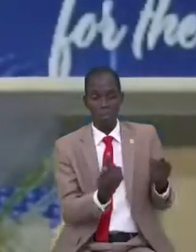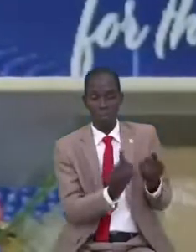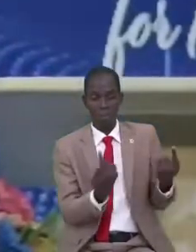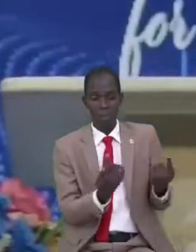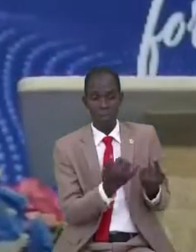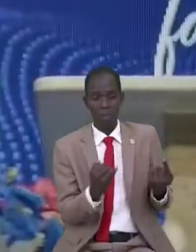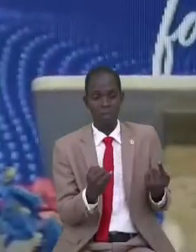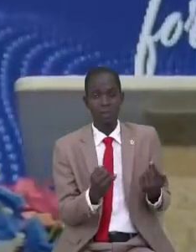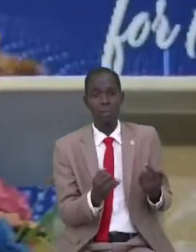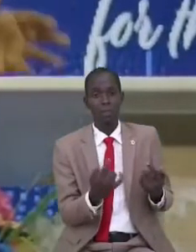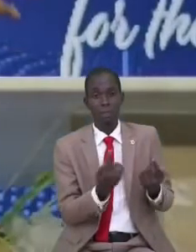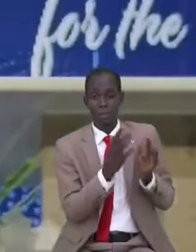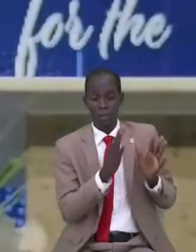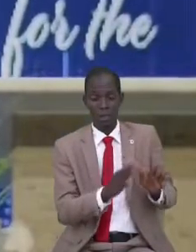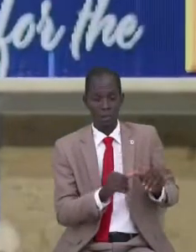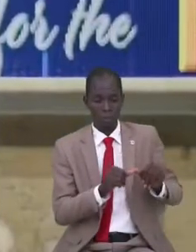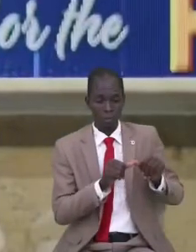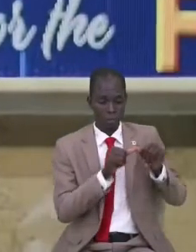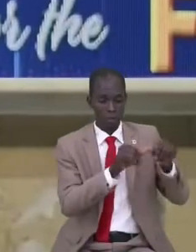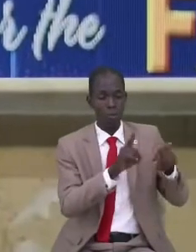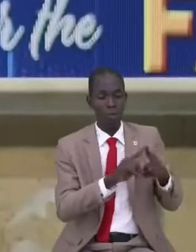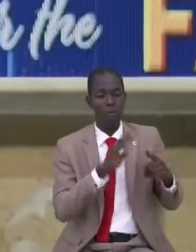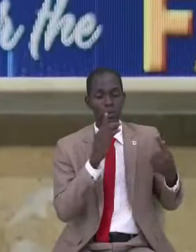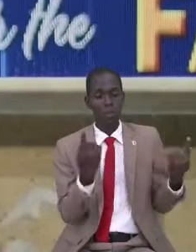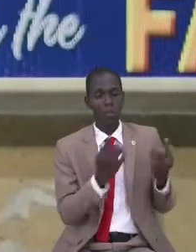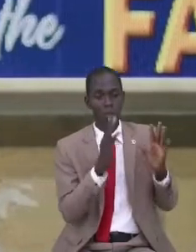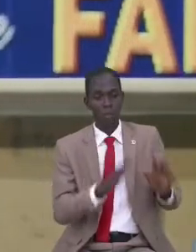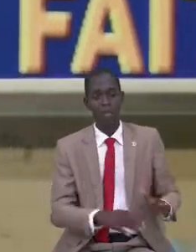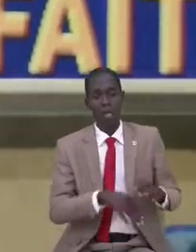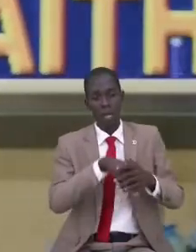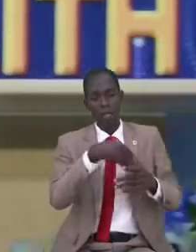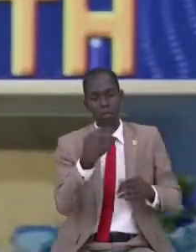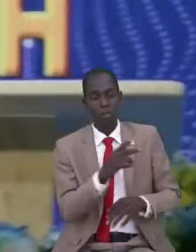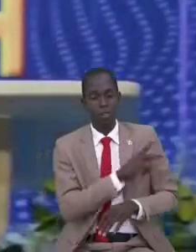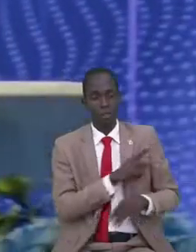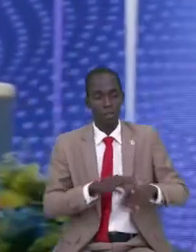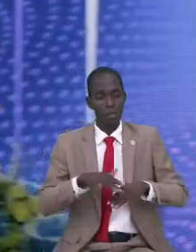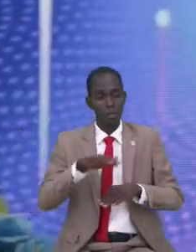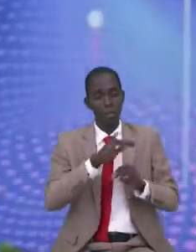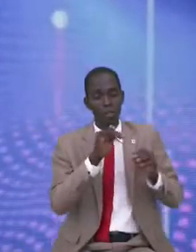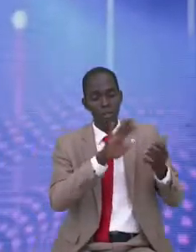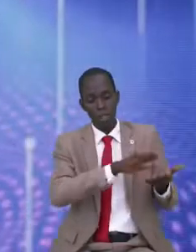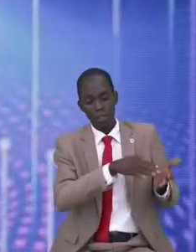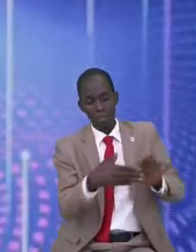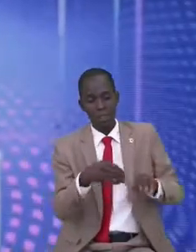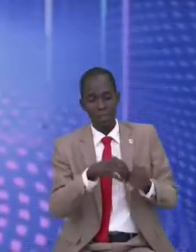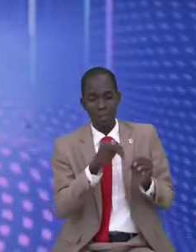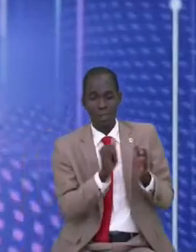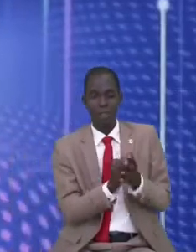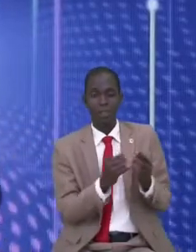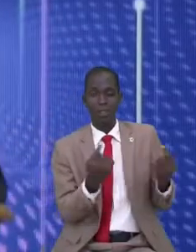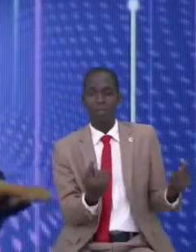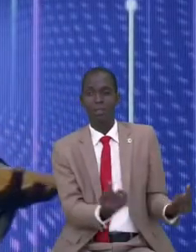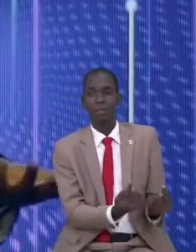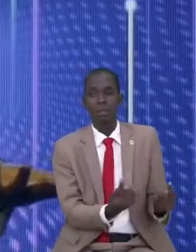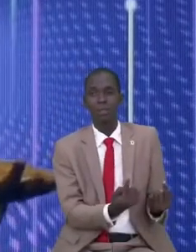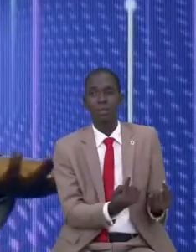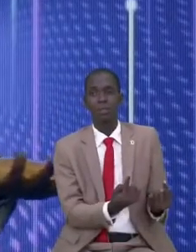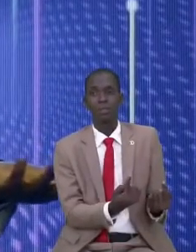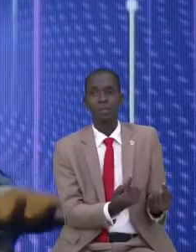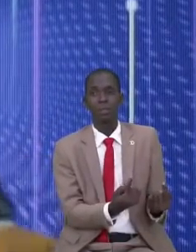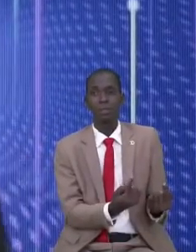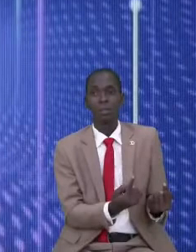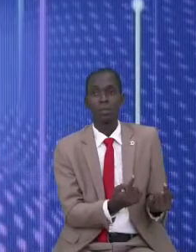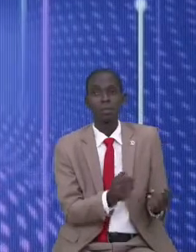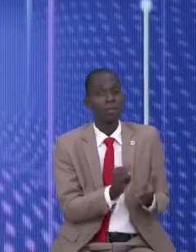outside the kingdom, a backslider, if he dies in that condition, that